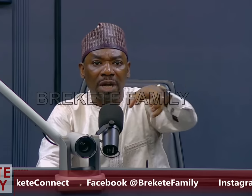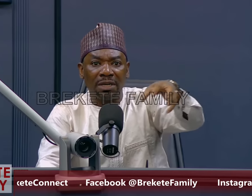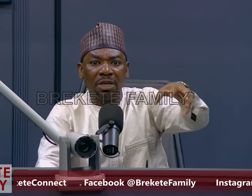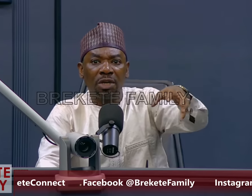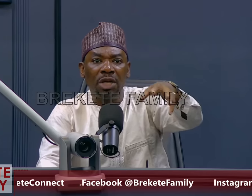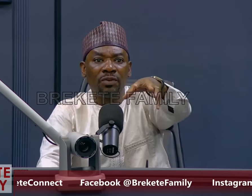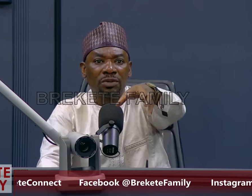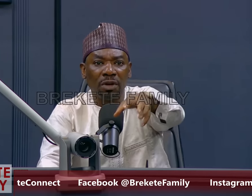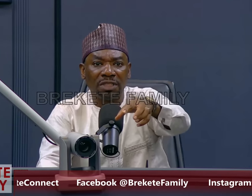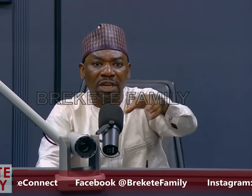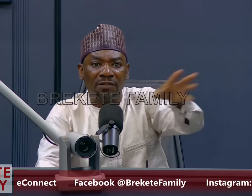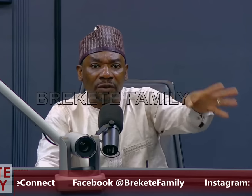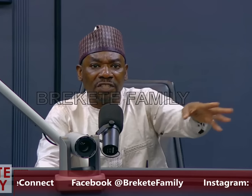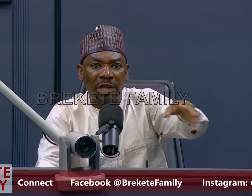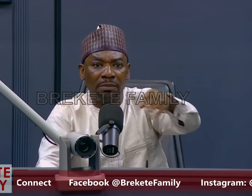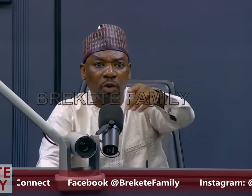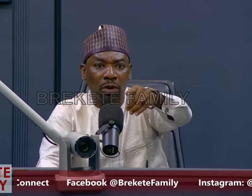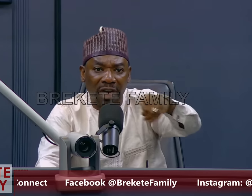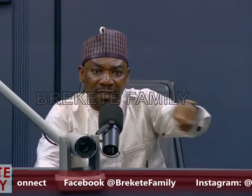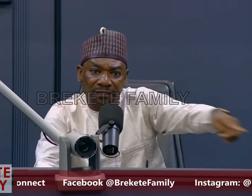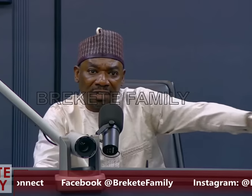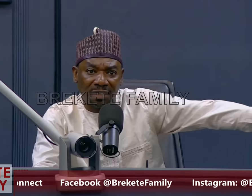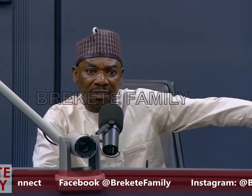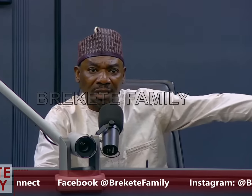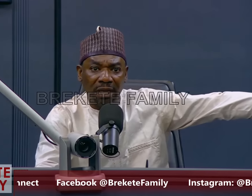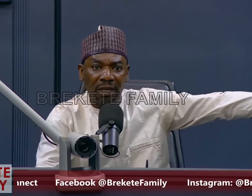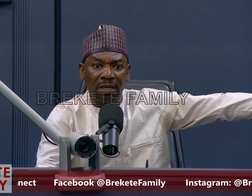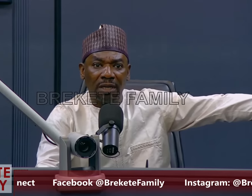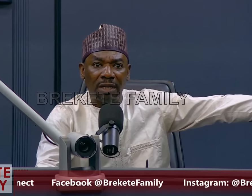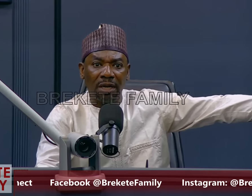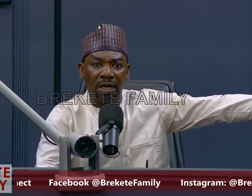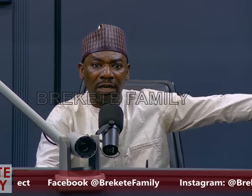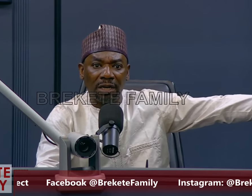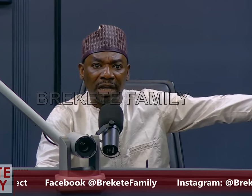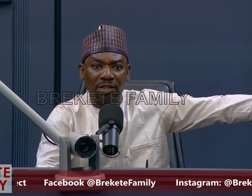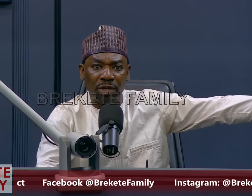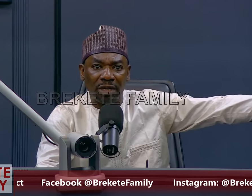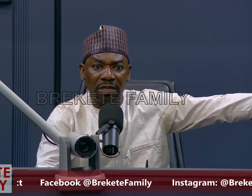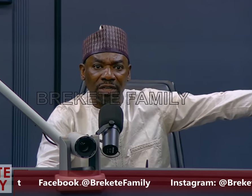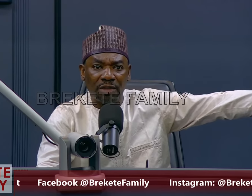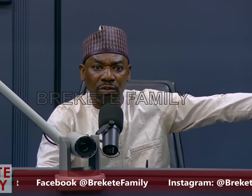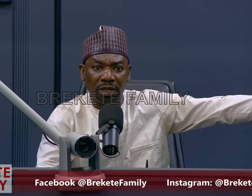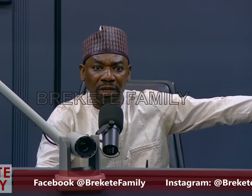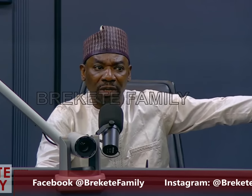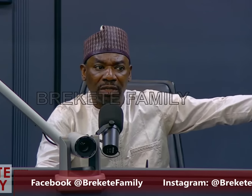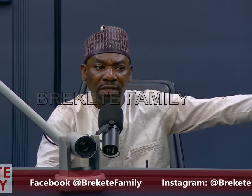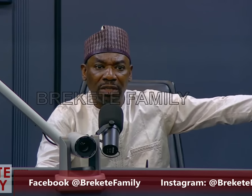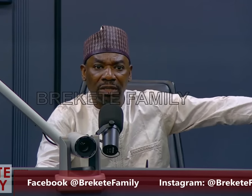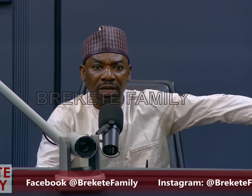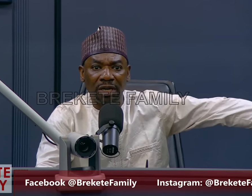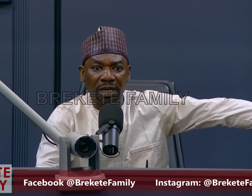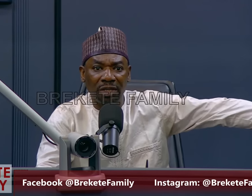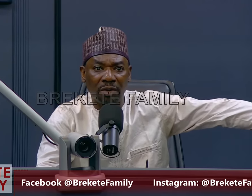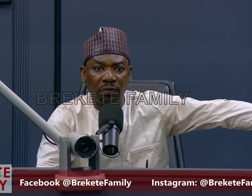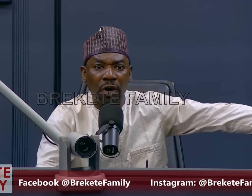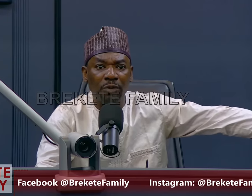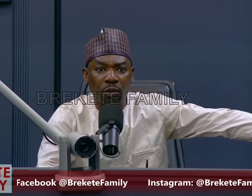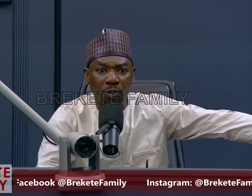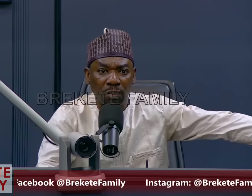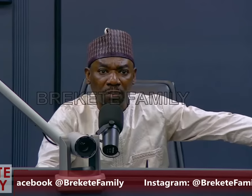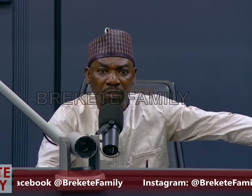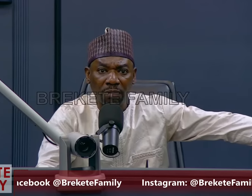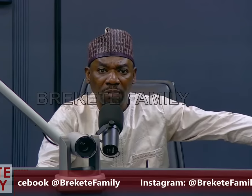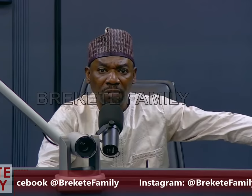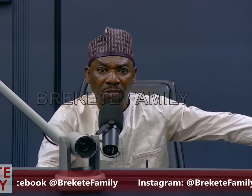some children even talk they forc them collect vaccine uh last week this week 3 days ago